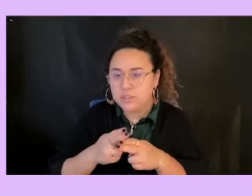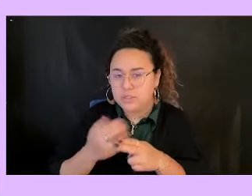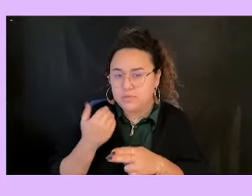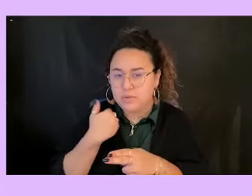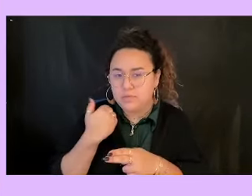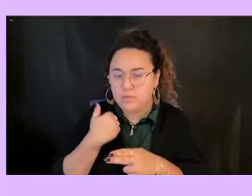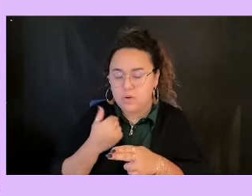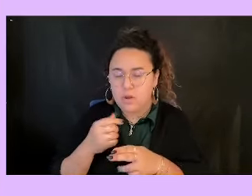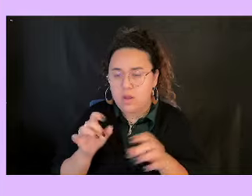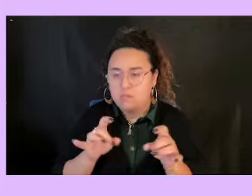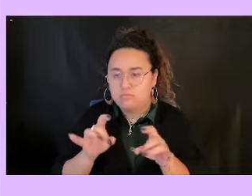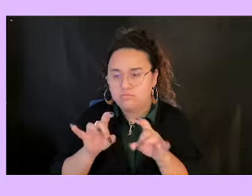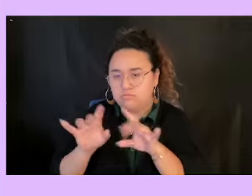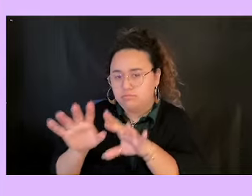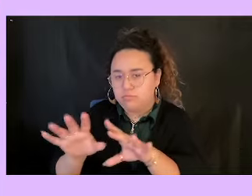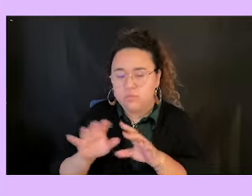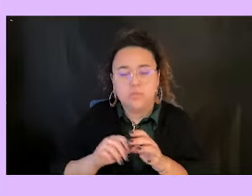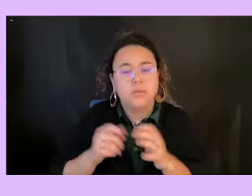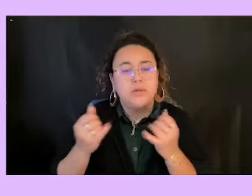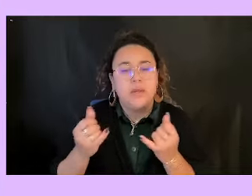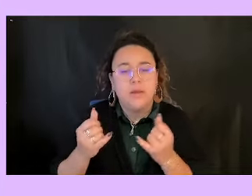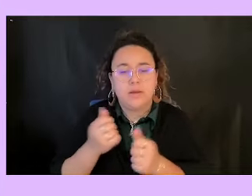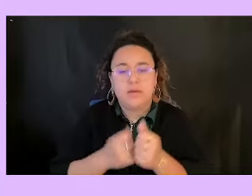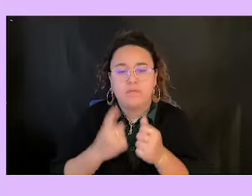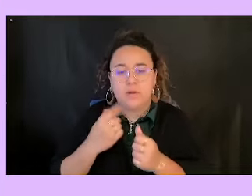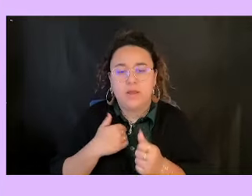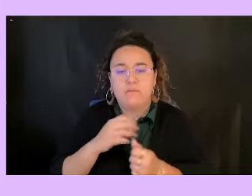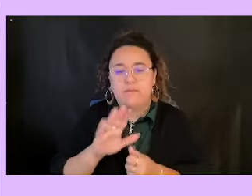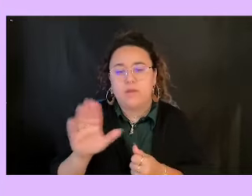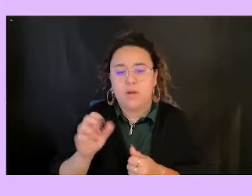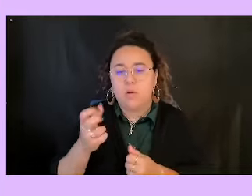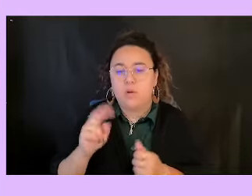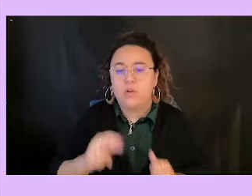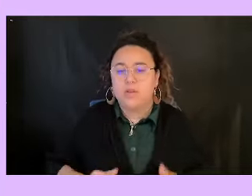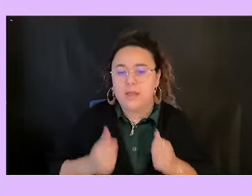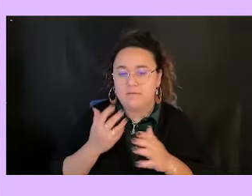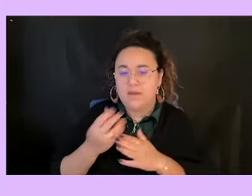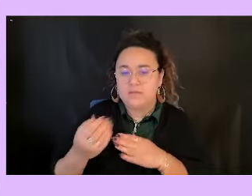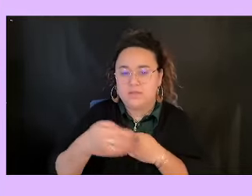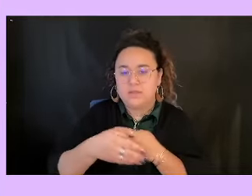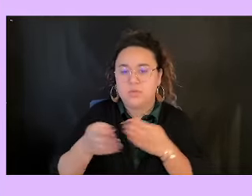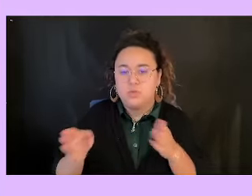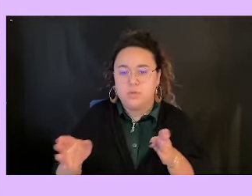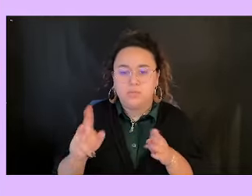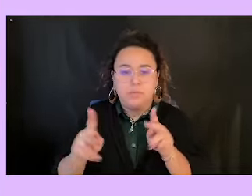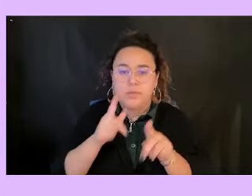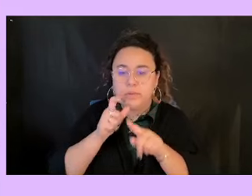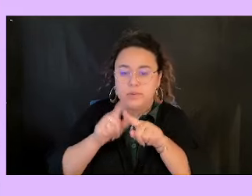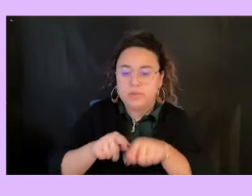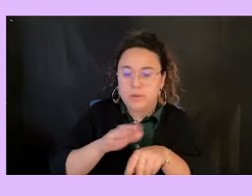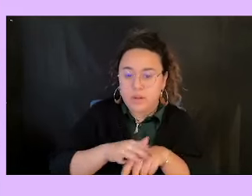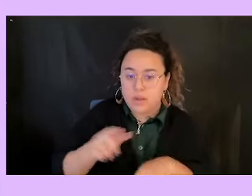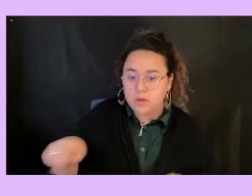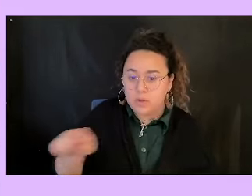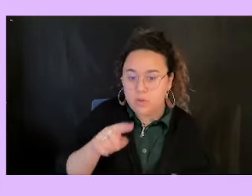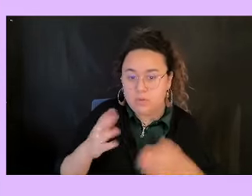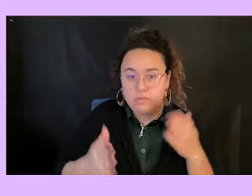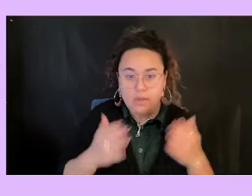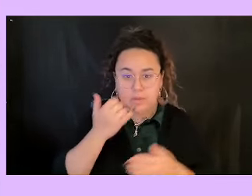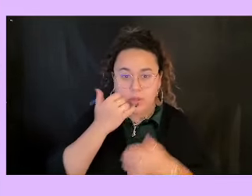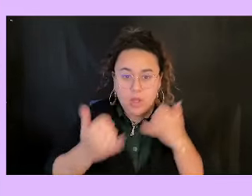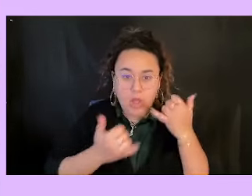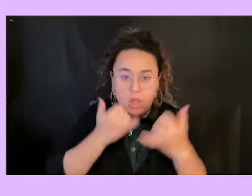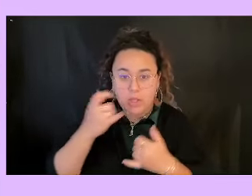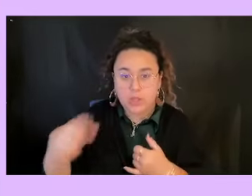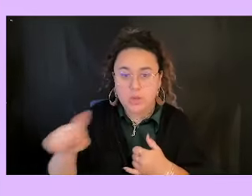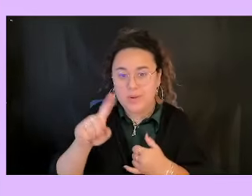now. Everybody here has your own lives outside of this room. People who depend on you, people who may be calling you